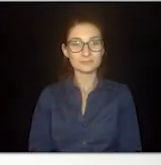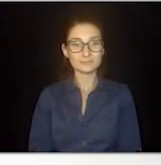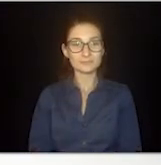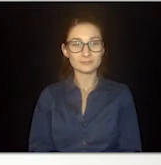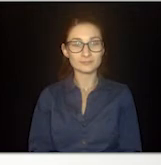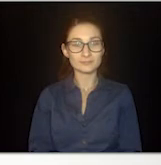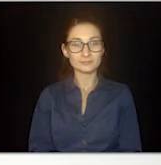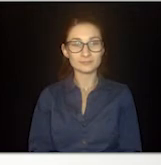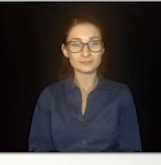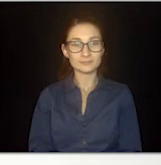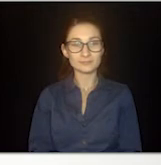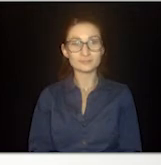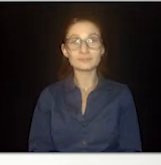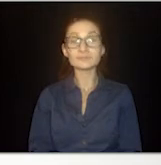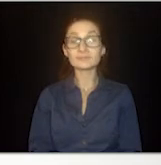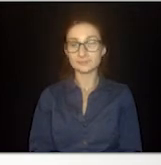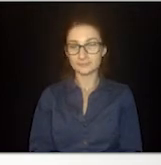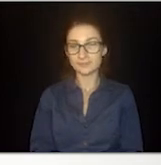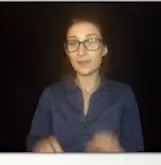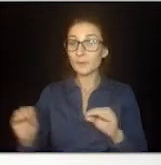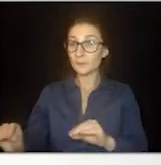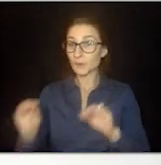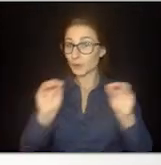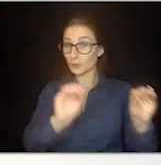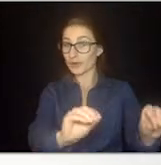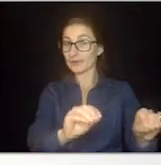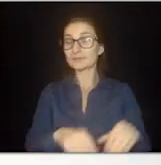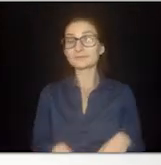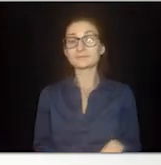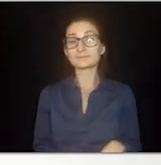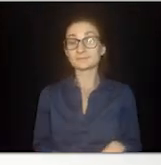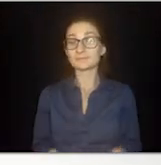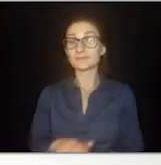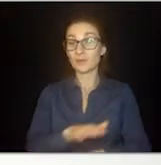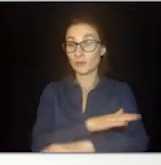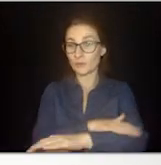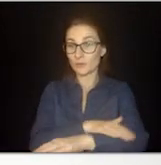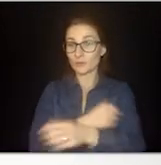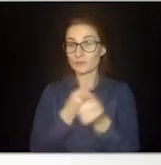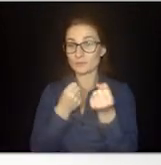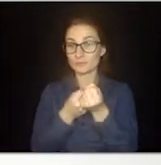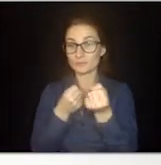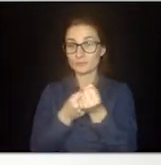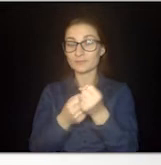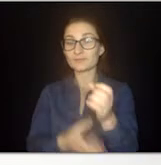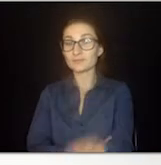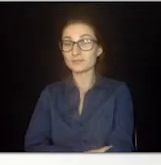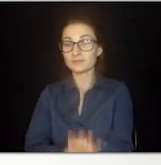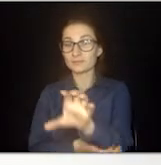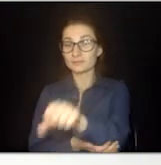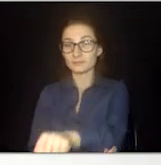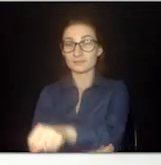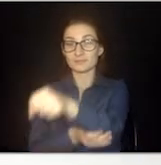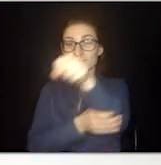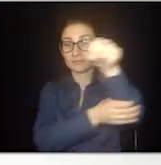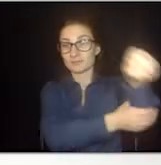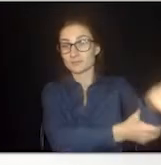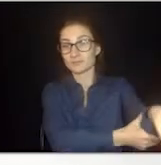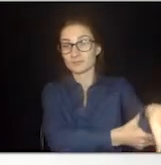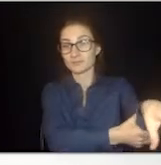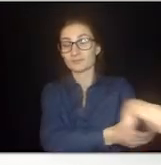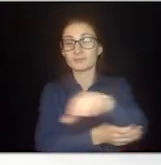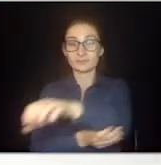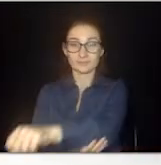Okay. Look, let's put our water away. With arm support, Freddie drops each item into the